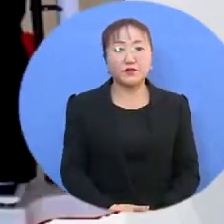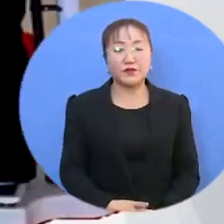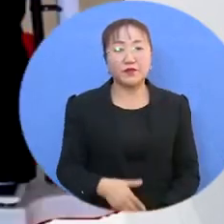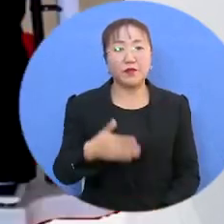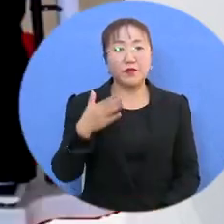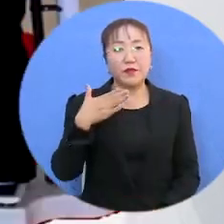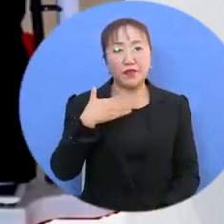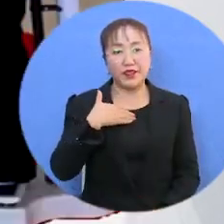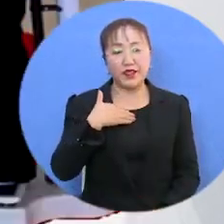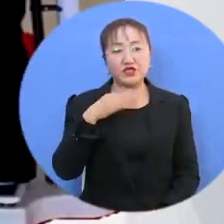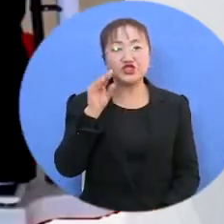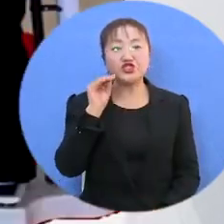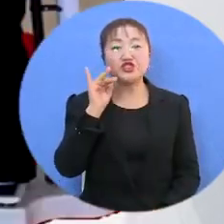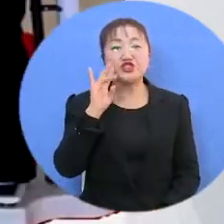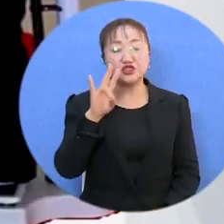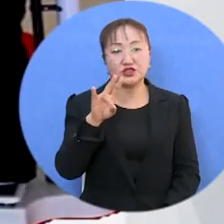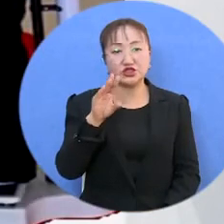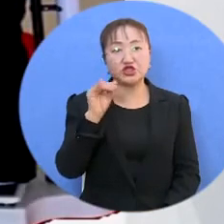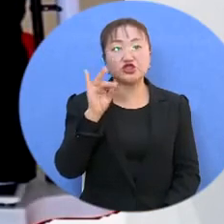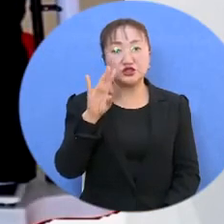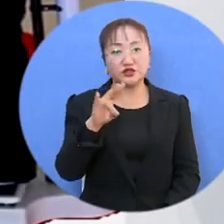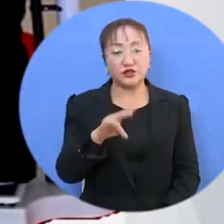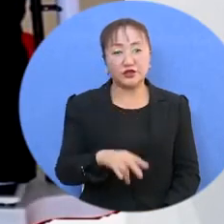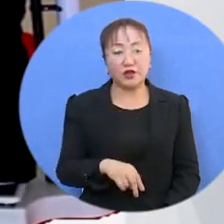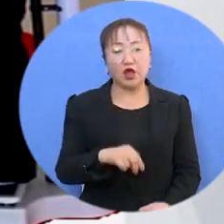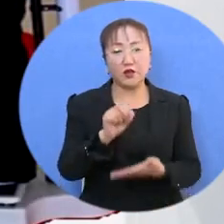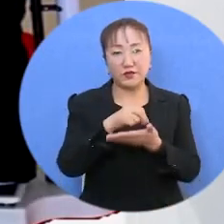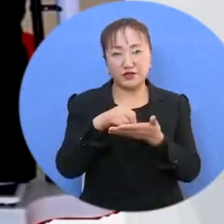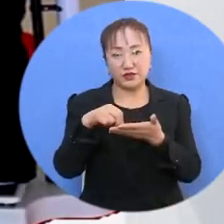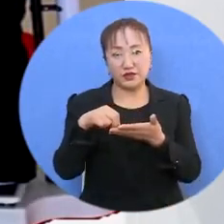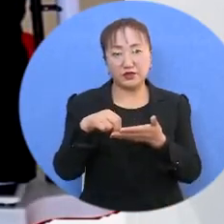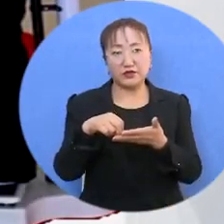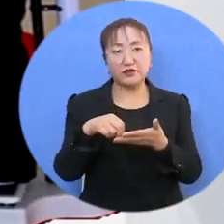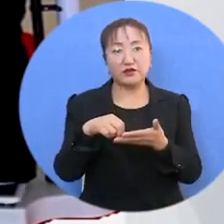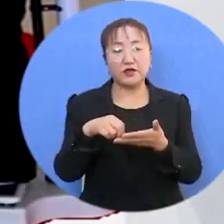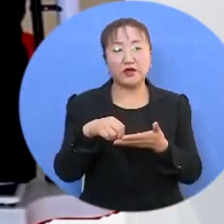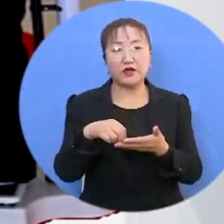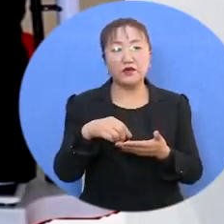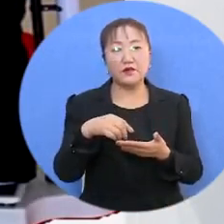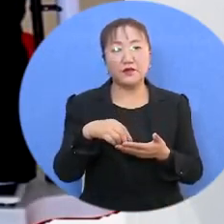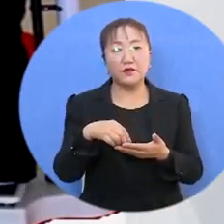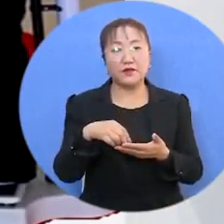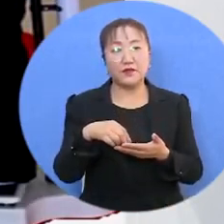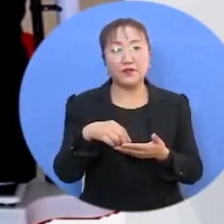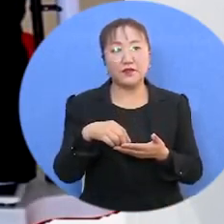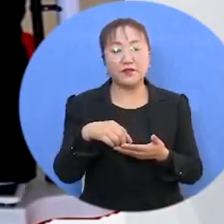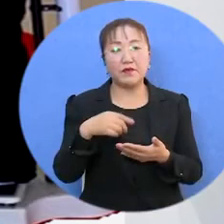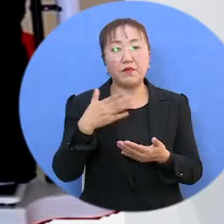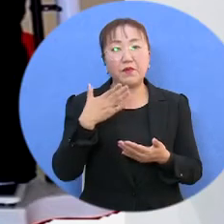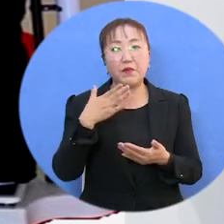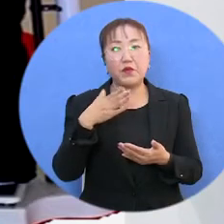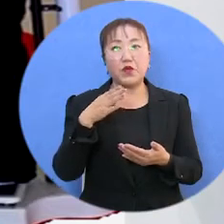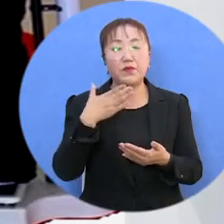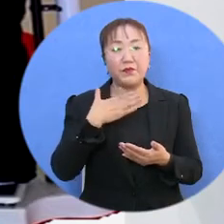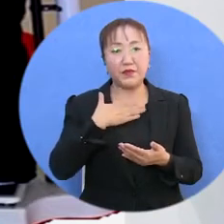Weight, weight. Please write on your notebook your weight. You should